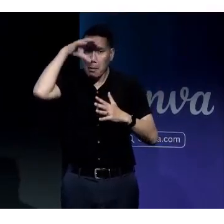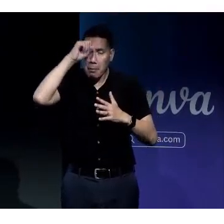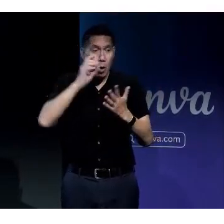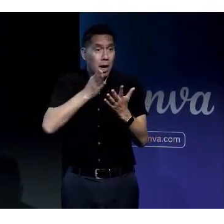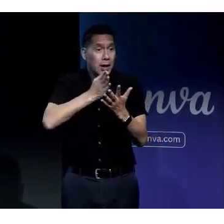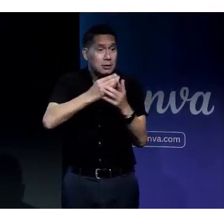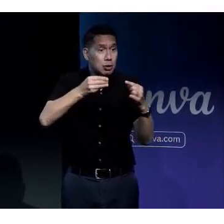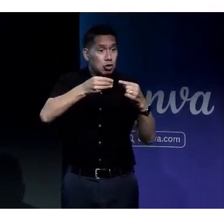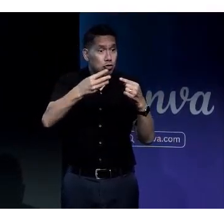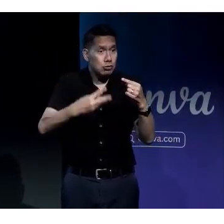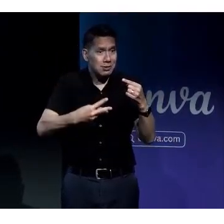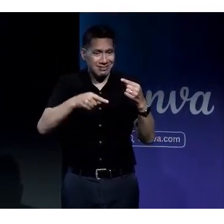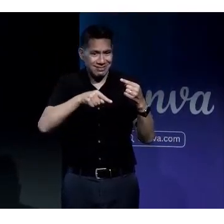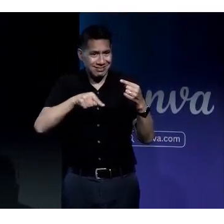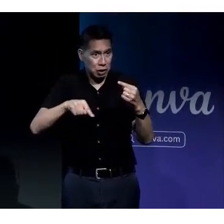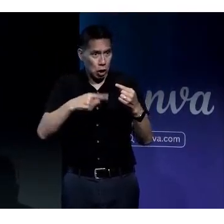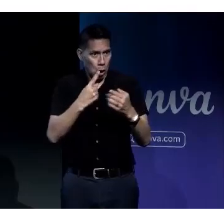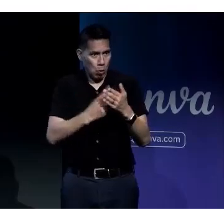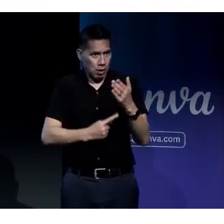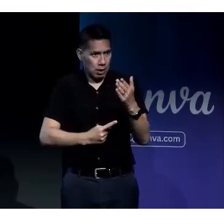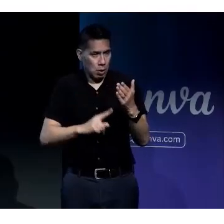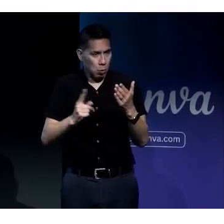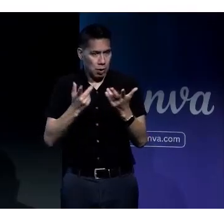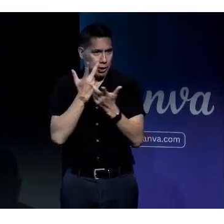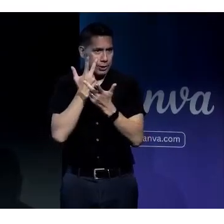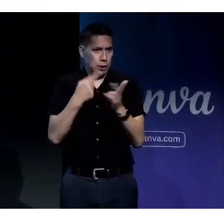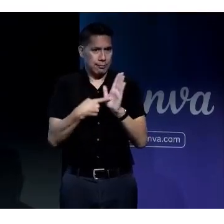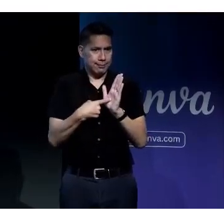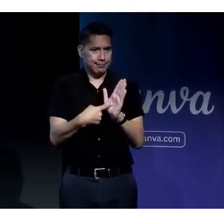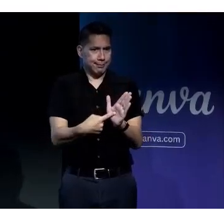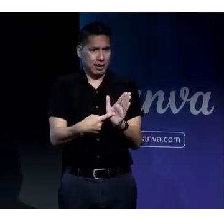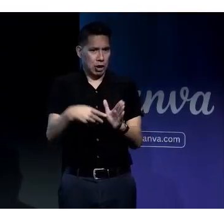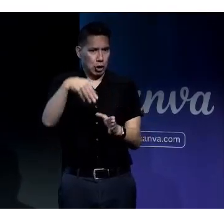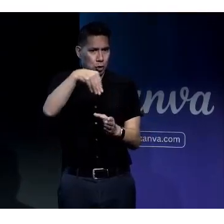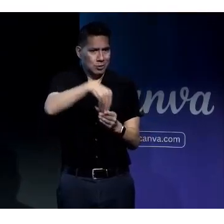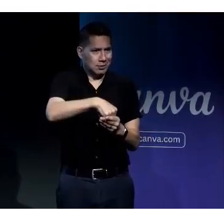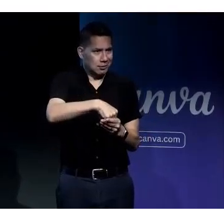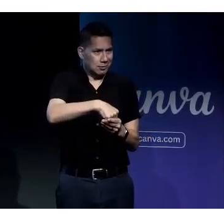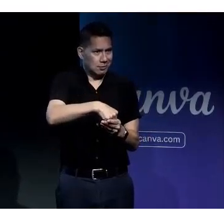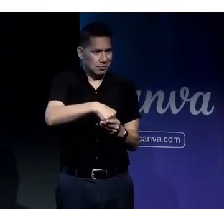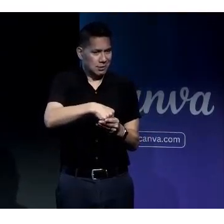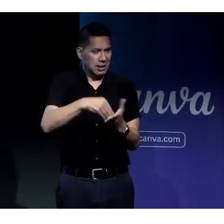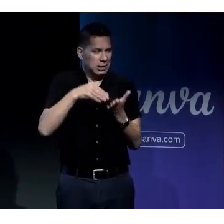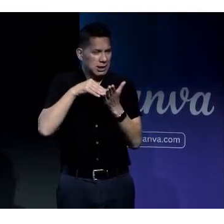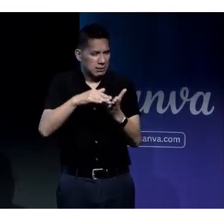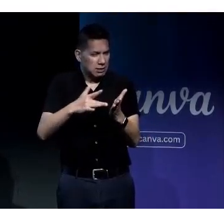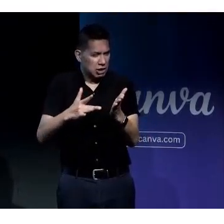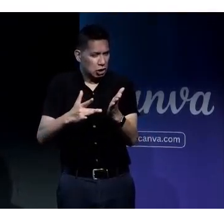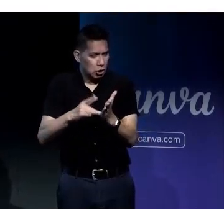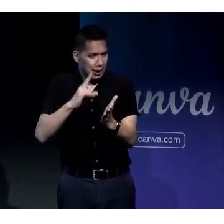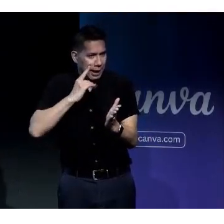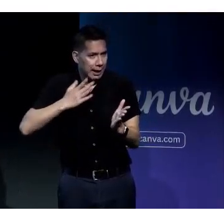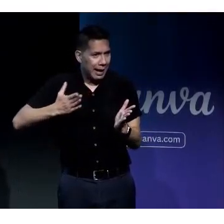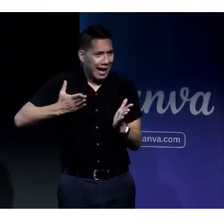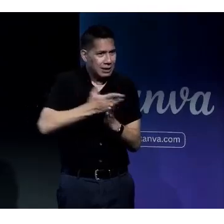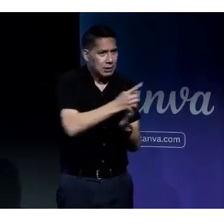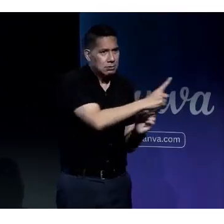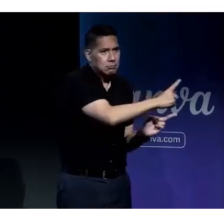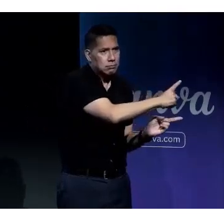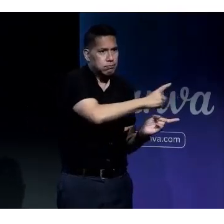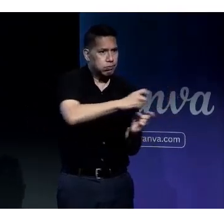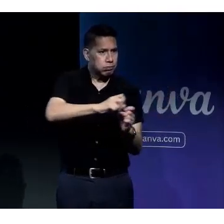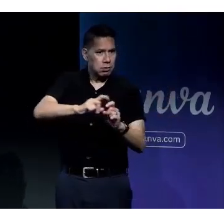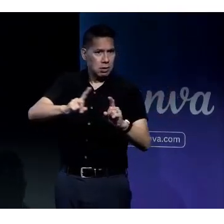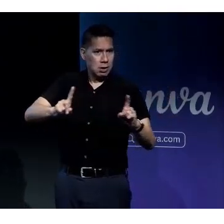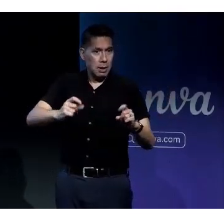tree is often the only representation of the content that assistive technology has access to, so it's worth making sure your